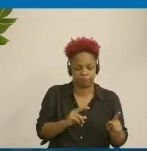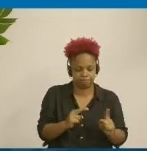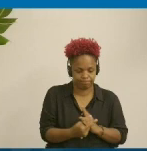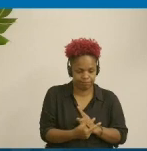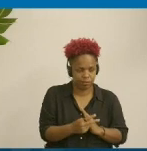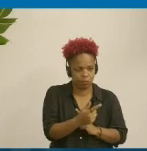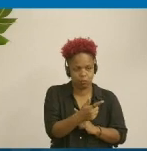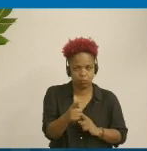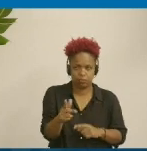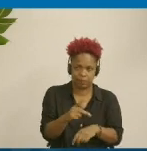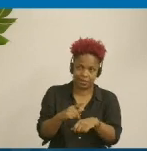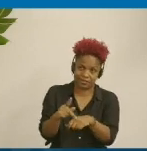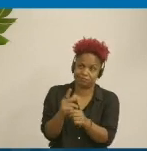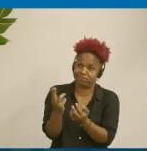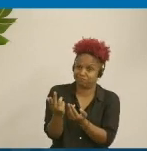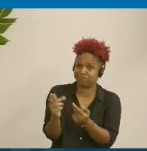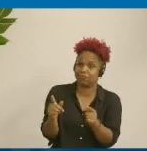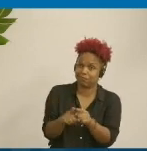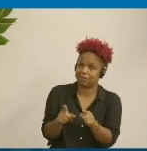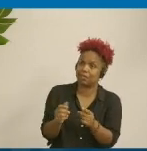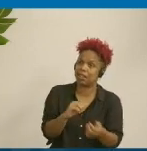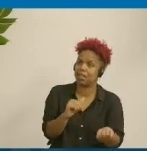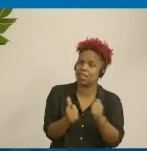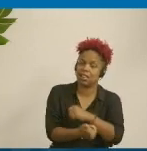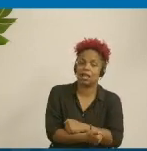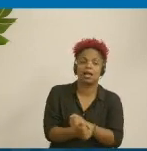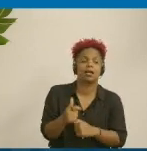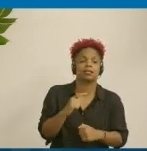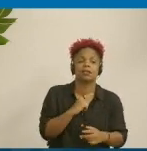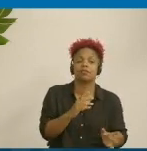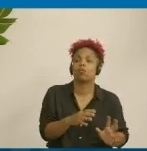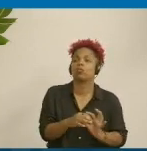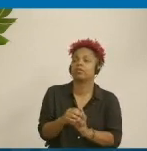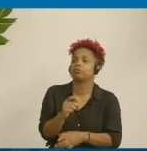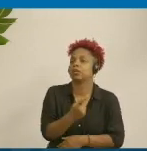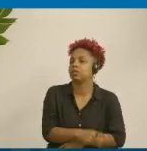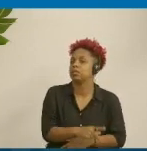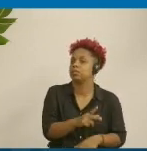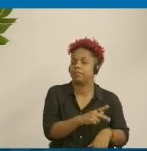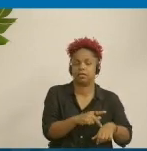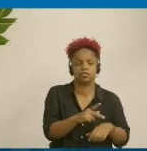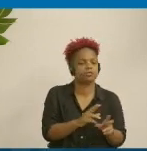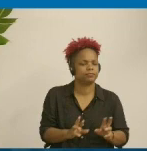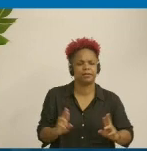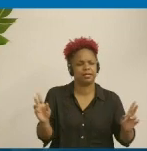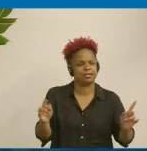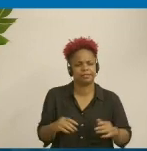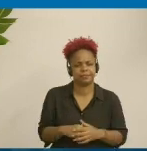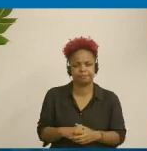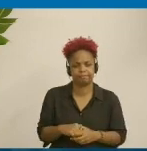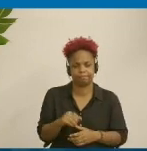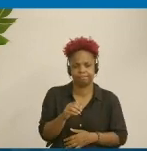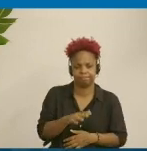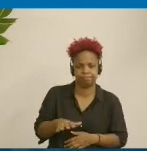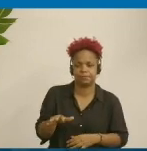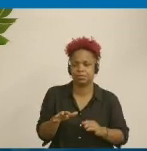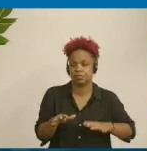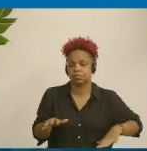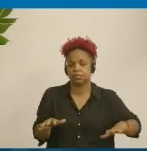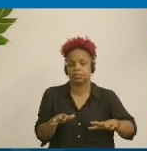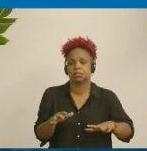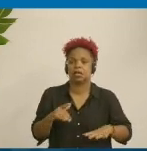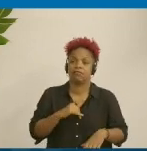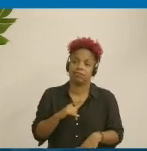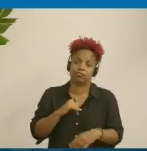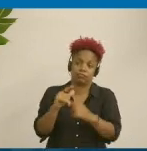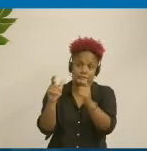Because as you said, Maria Elena, these are just such different environments, and what works well in one environment may or may